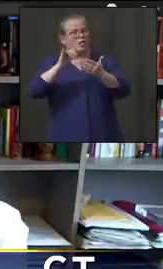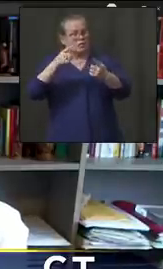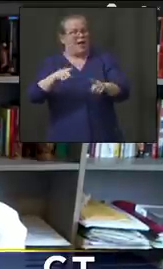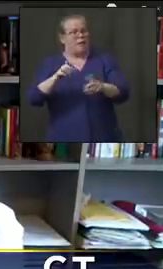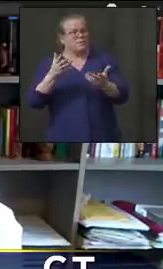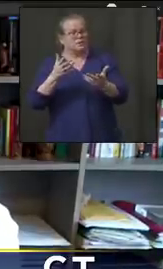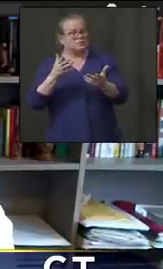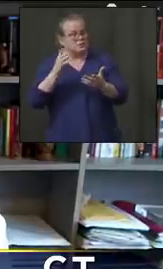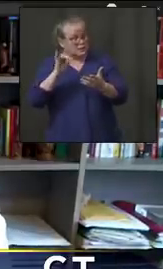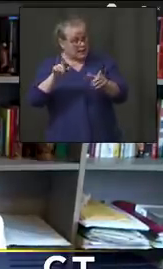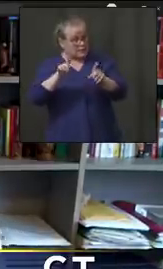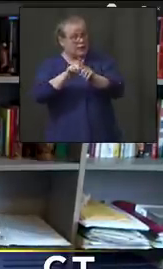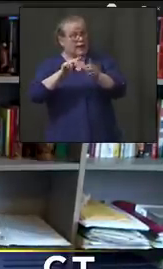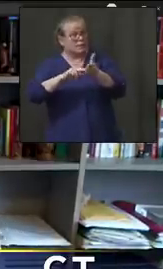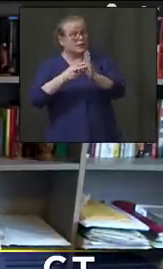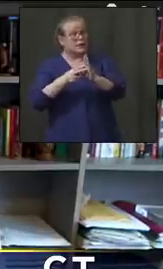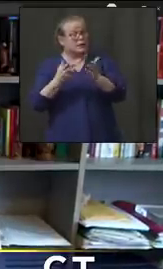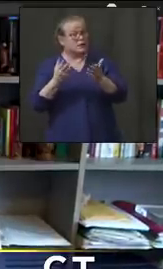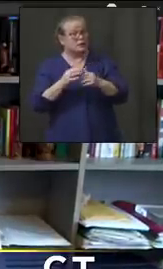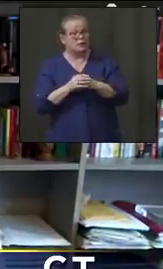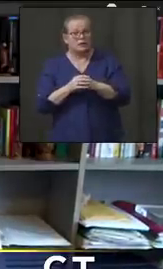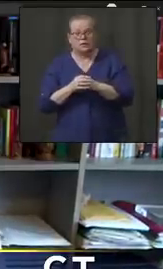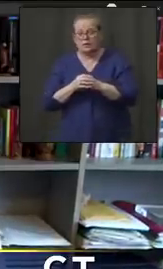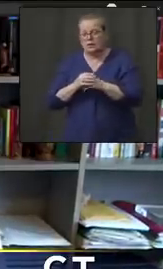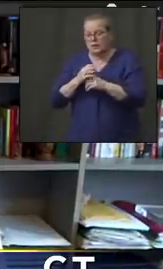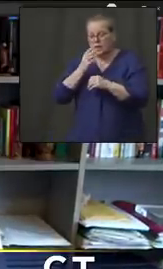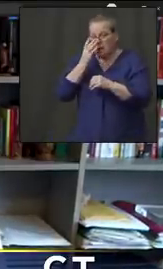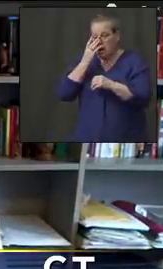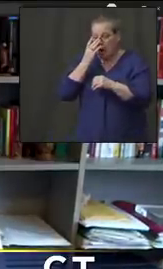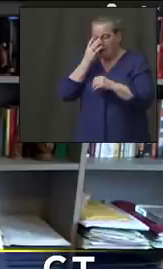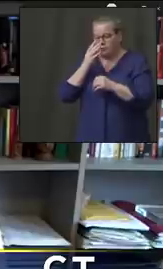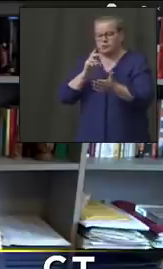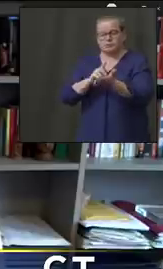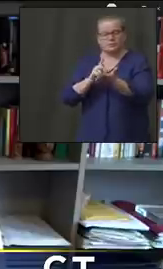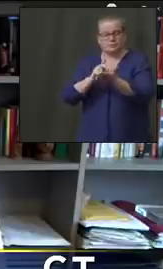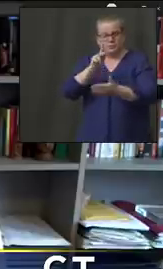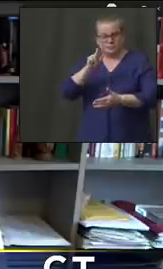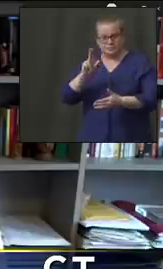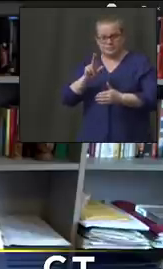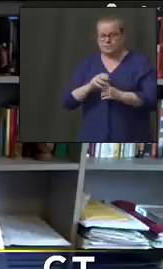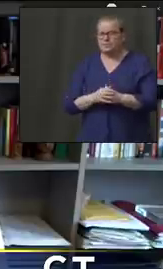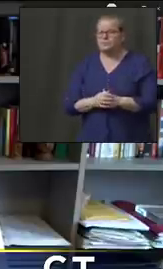think to be a little bit more specific, the